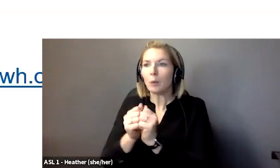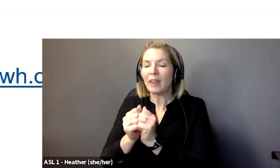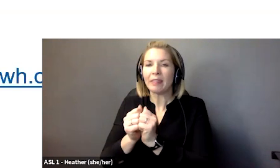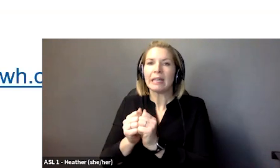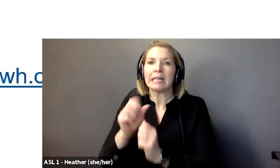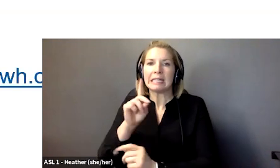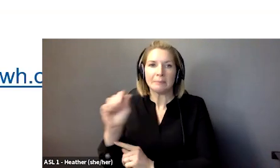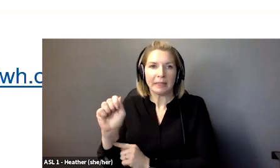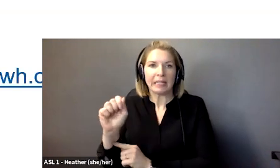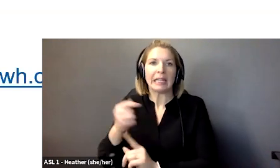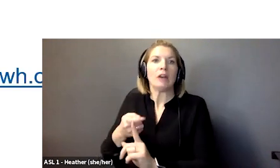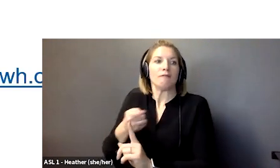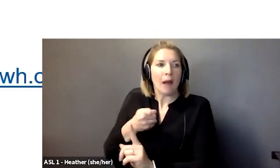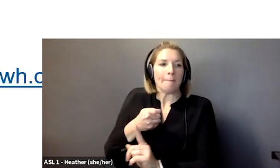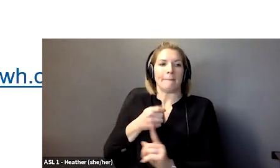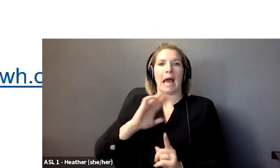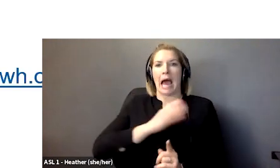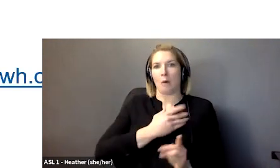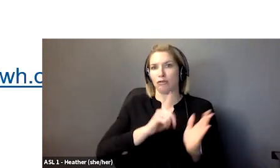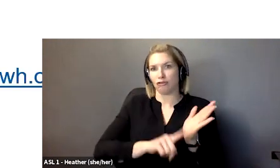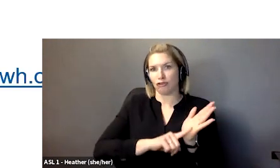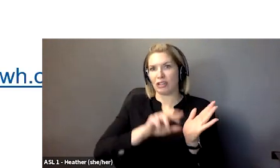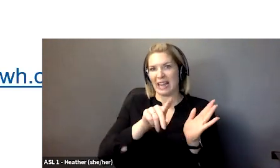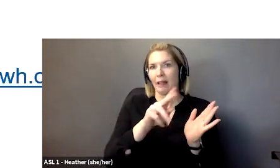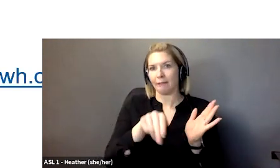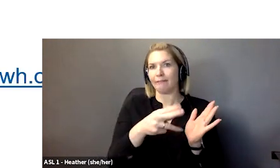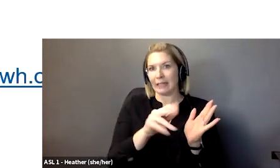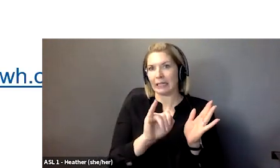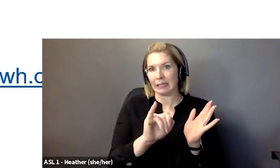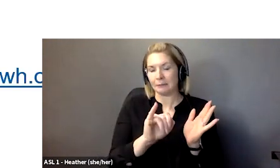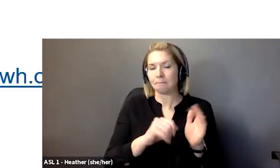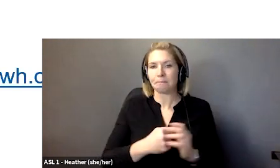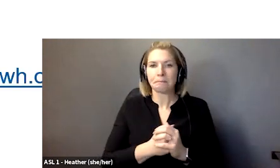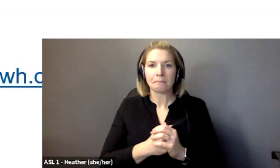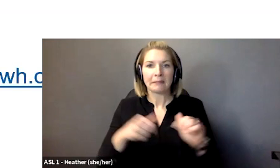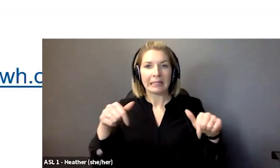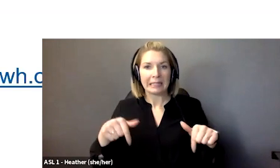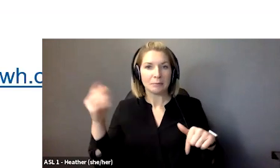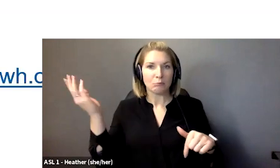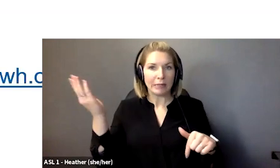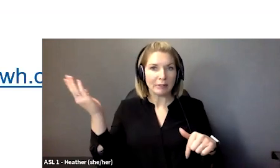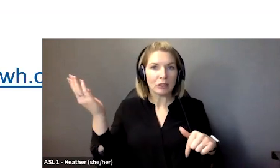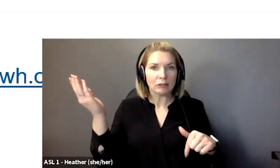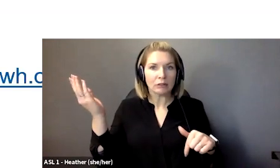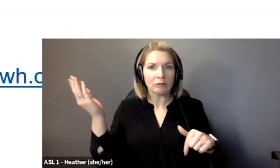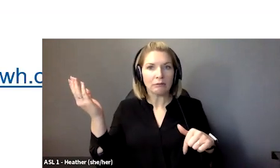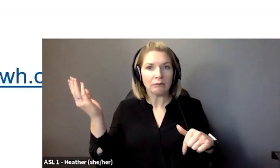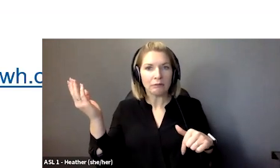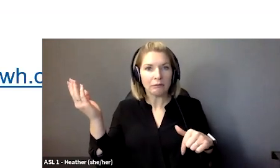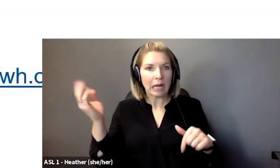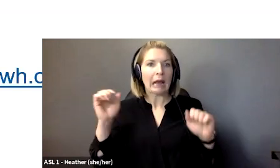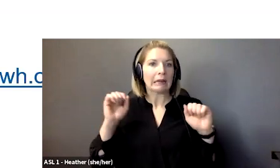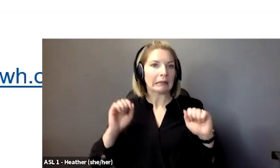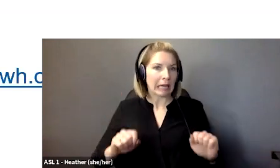from this Delphi survey. One thing to note, this presentation is both multimedia enabled